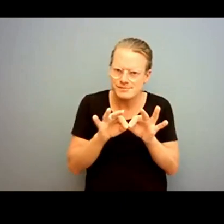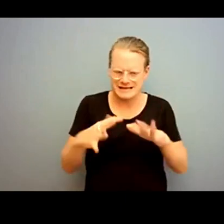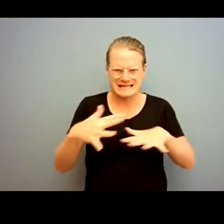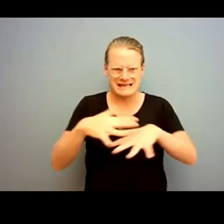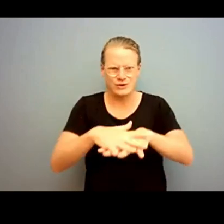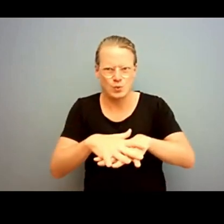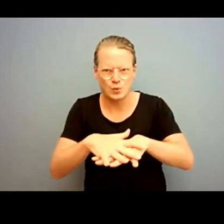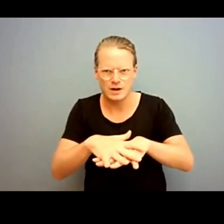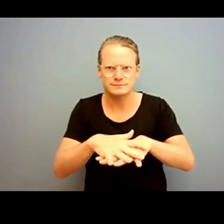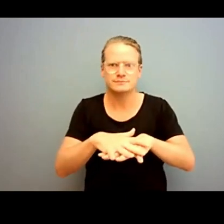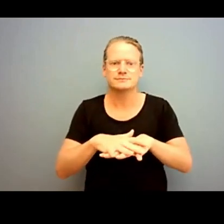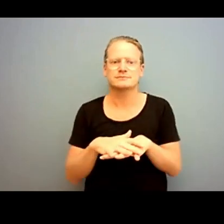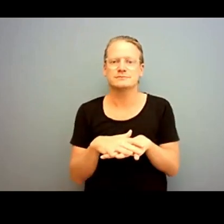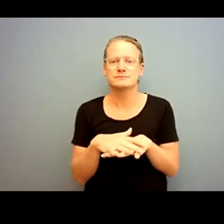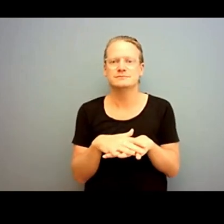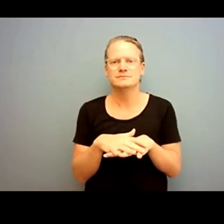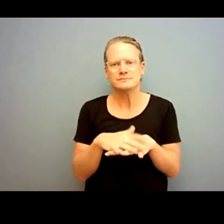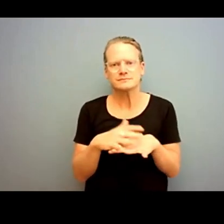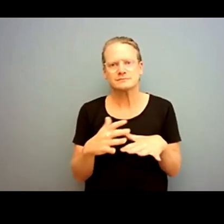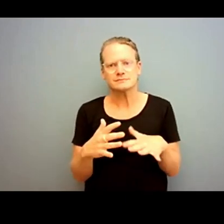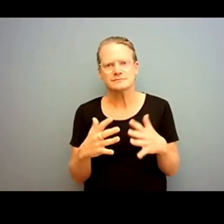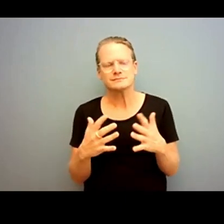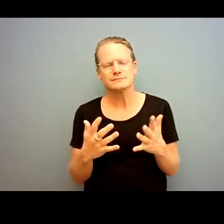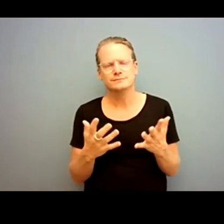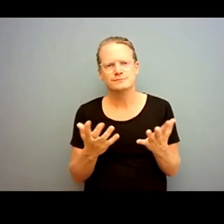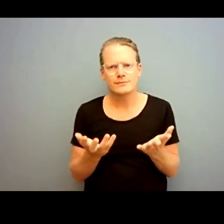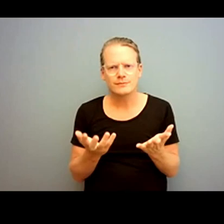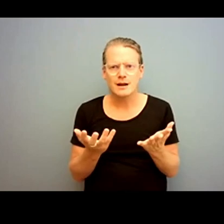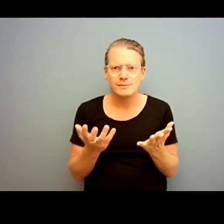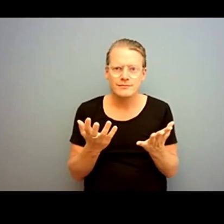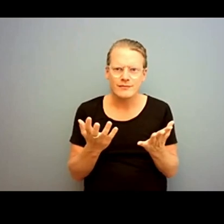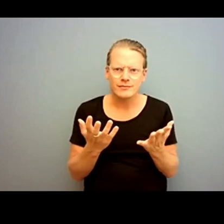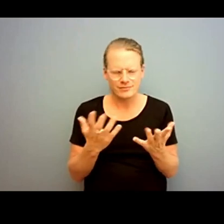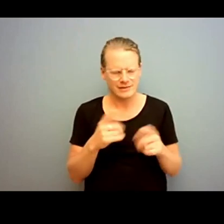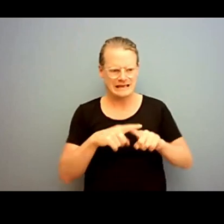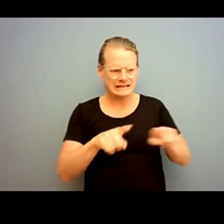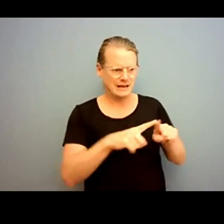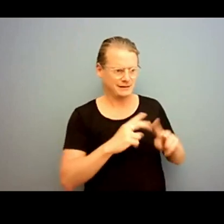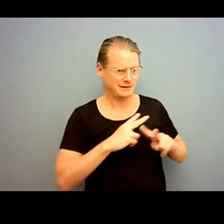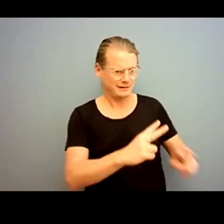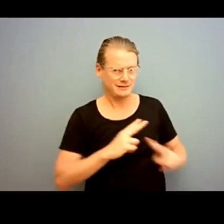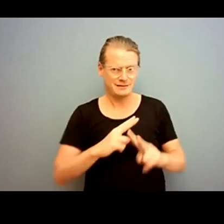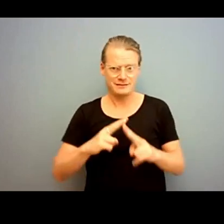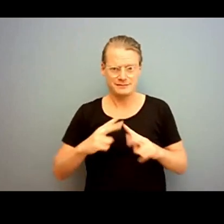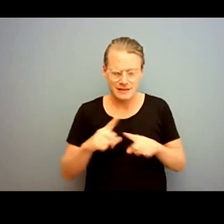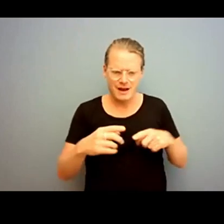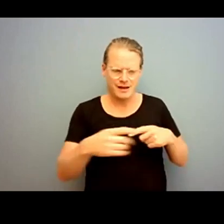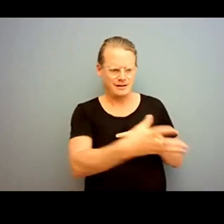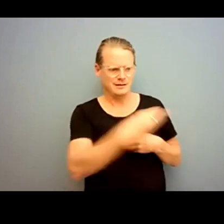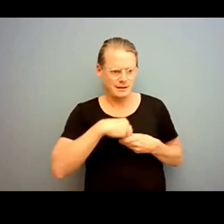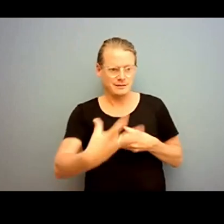building on the overlapping nature of our identity or identities, is that one person